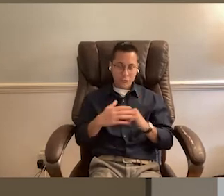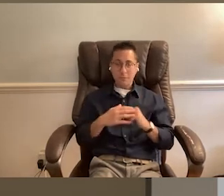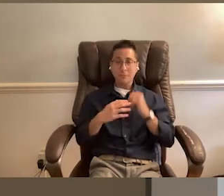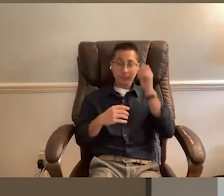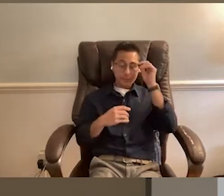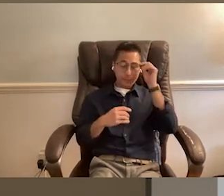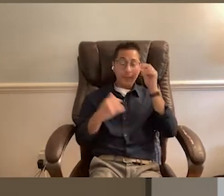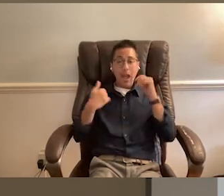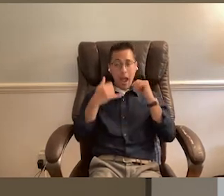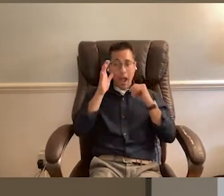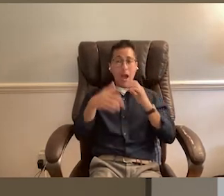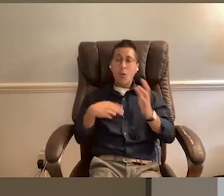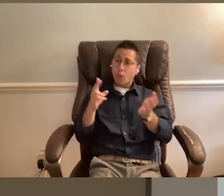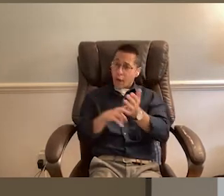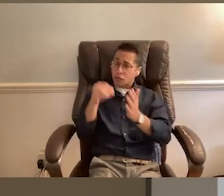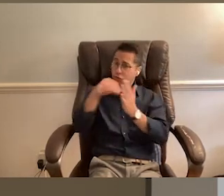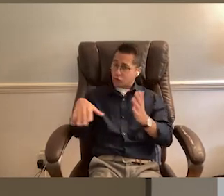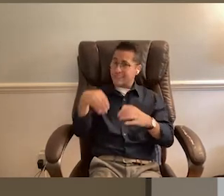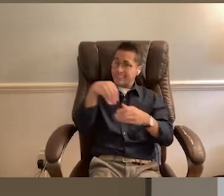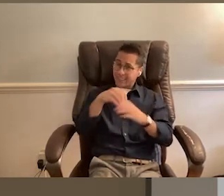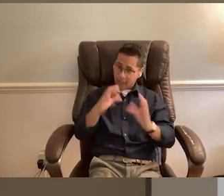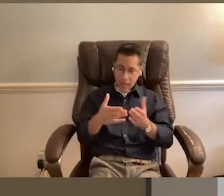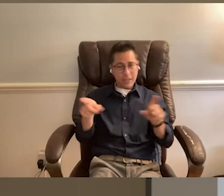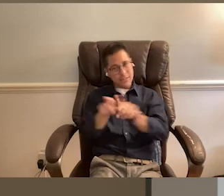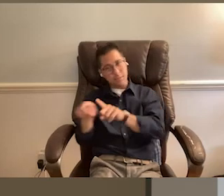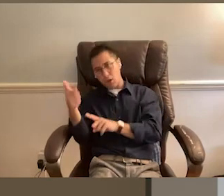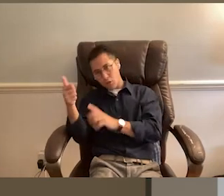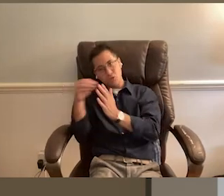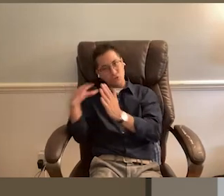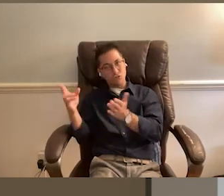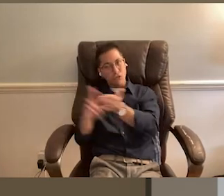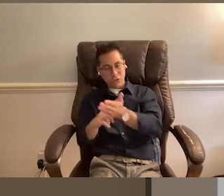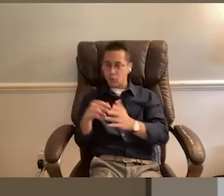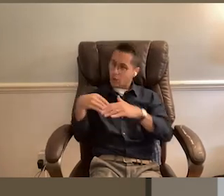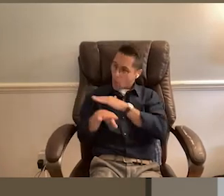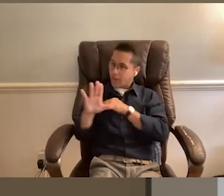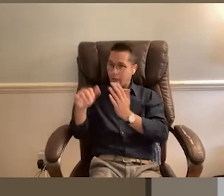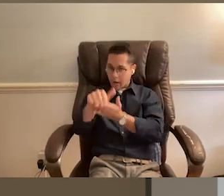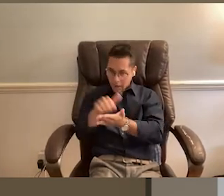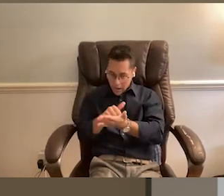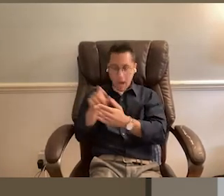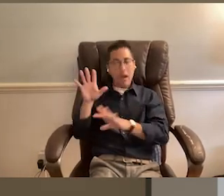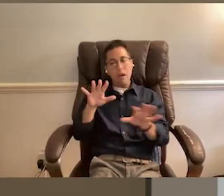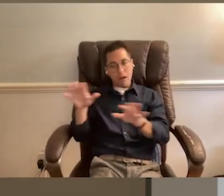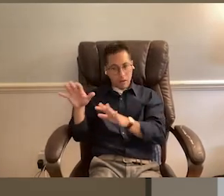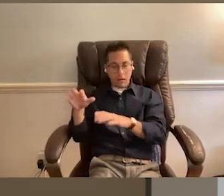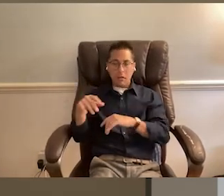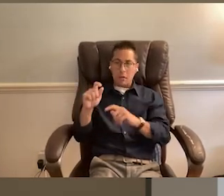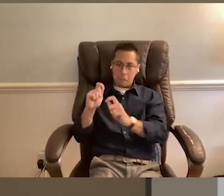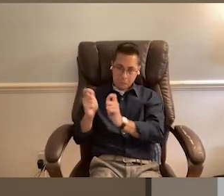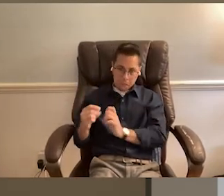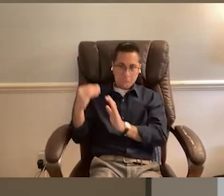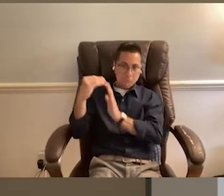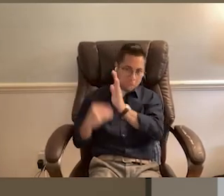these lower level business classes first. And I'm always available for questions. Some people like read the email and immediately call me, or like come into the office and they're like,